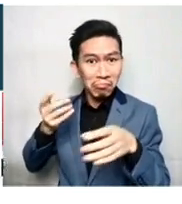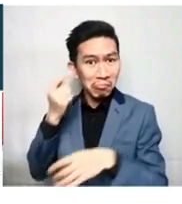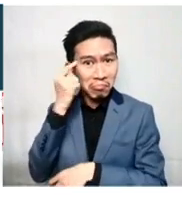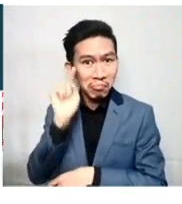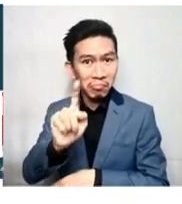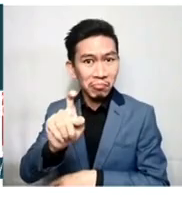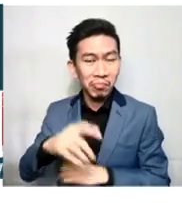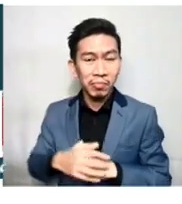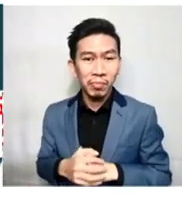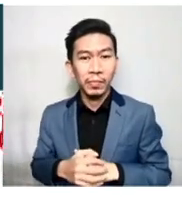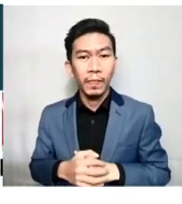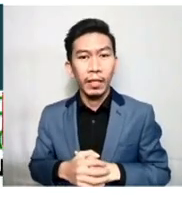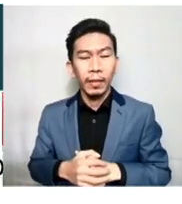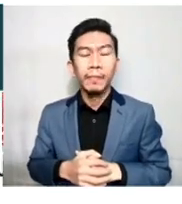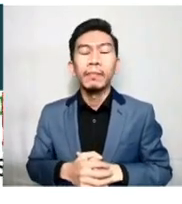Tamina, unfortunately,